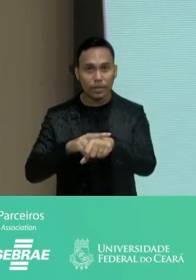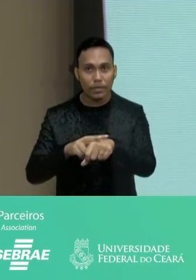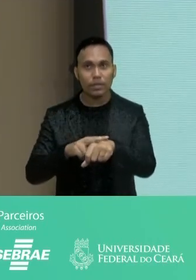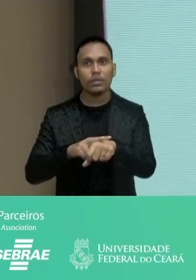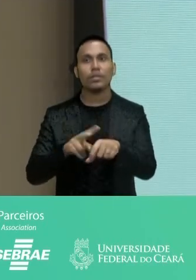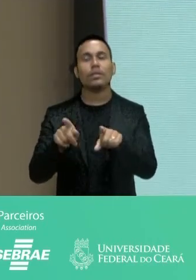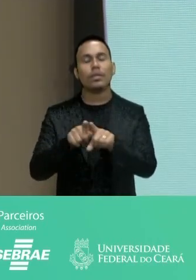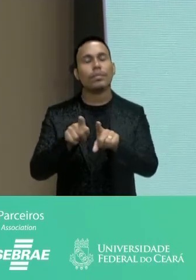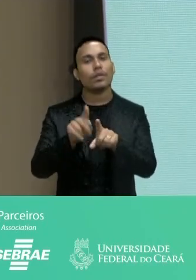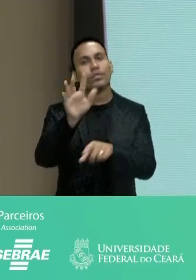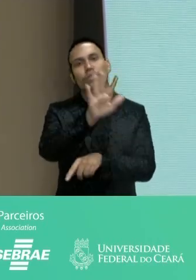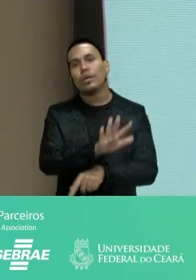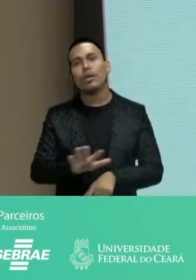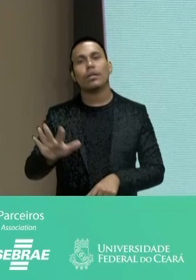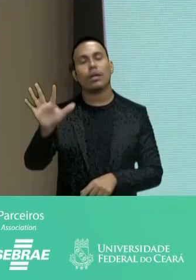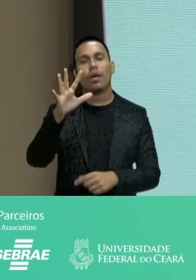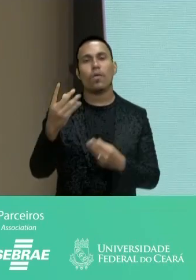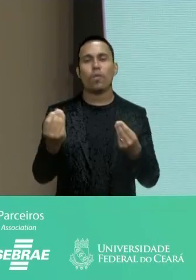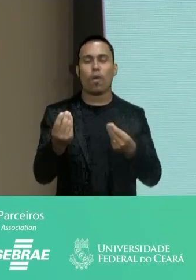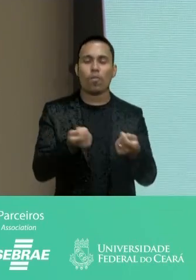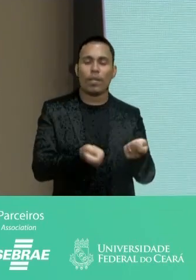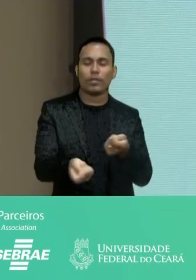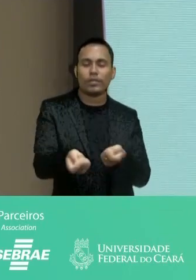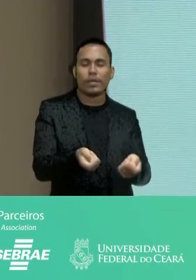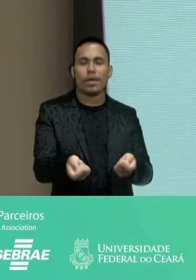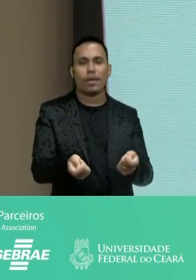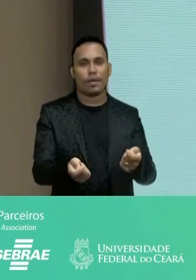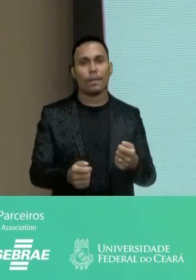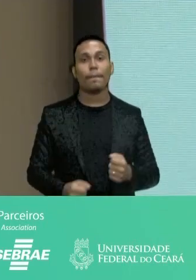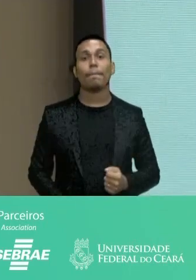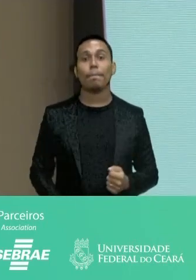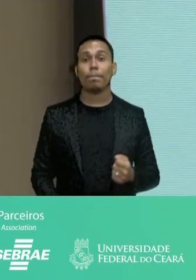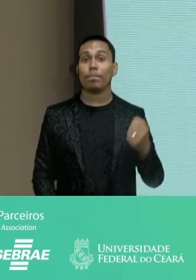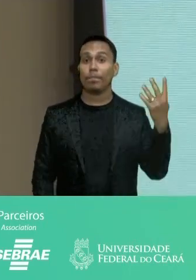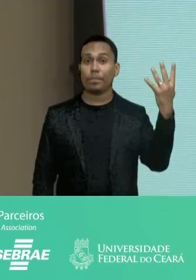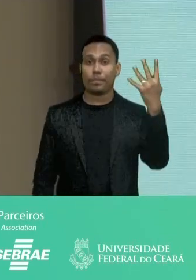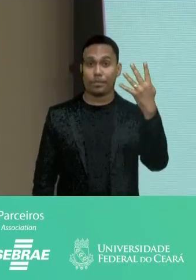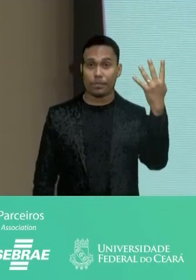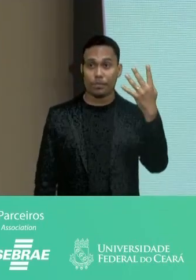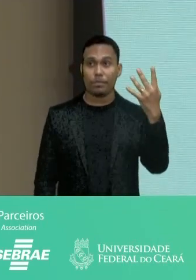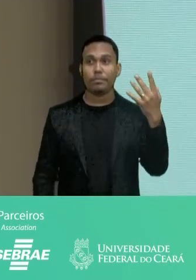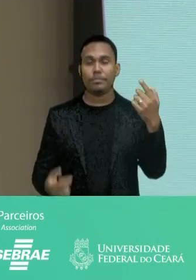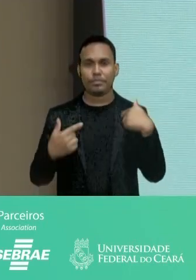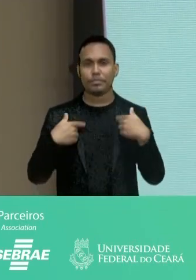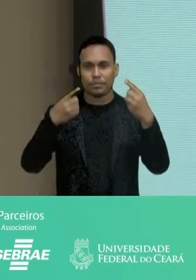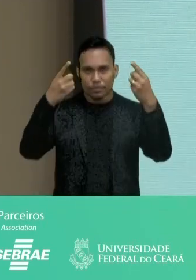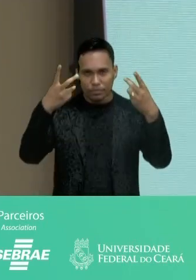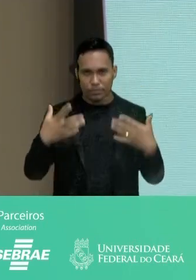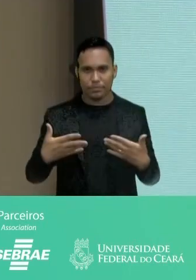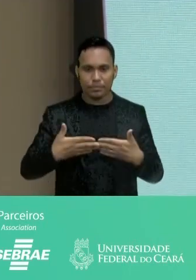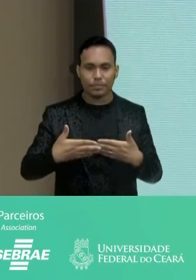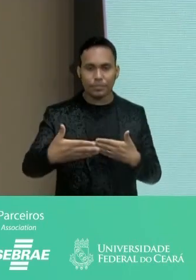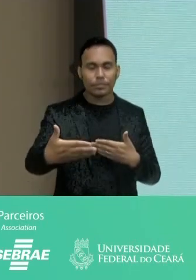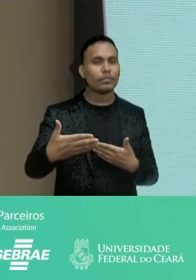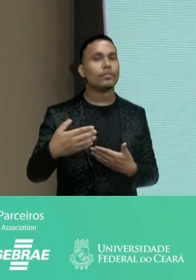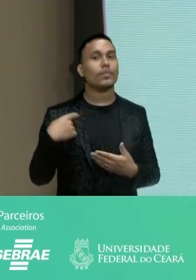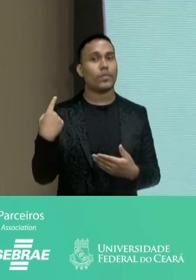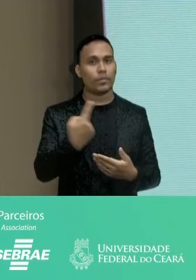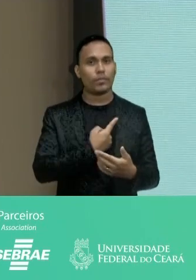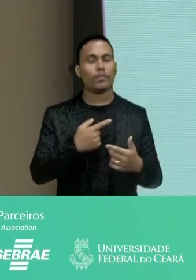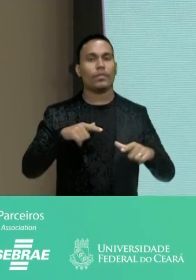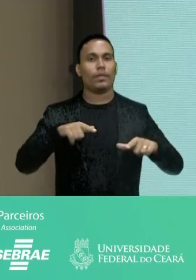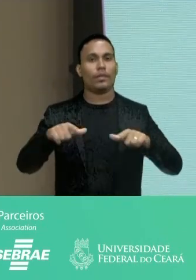hydrogen, how to handle it, etc. The fourth pillar, I'm going to talk a little bit more about